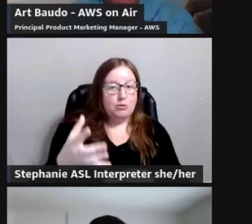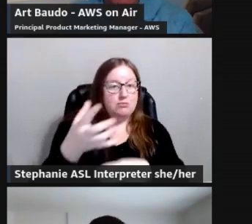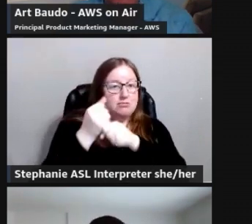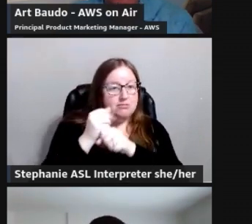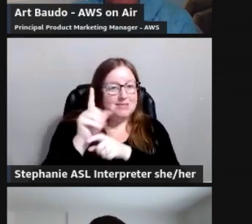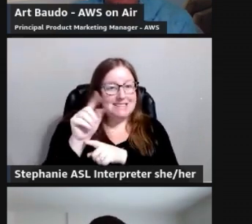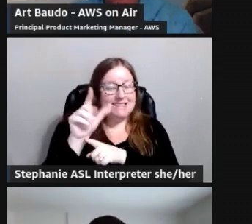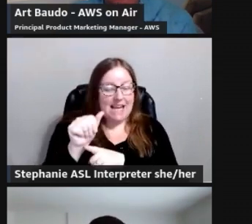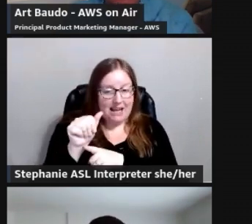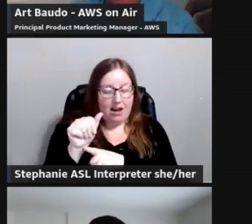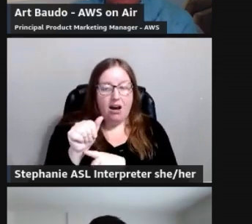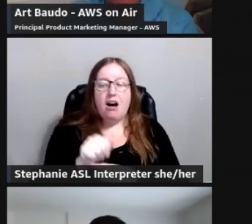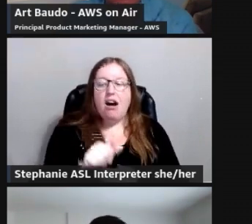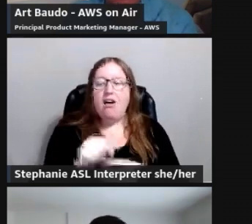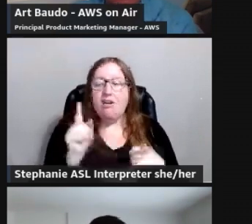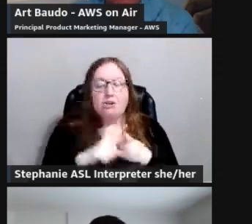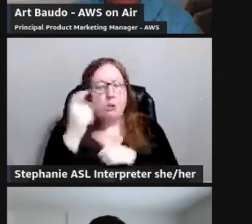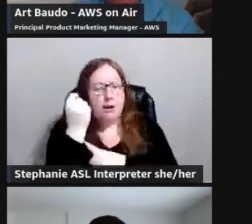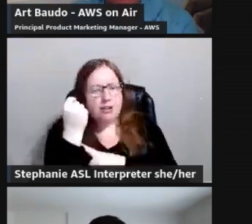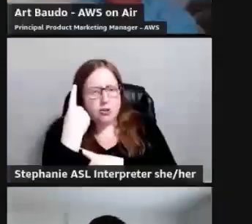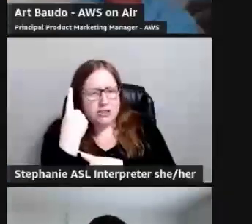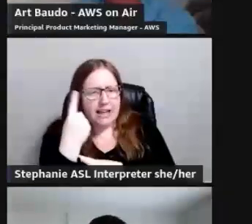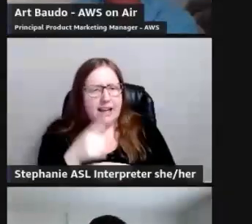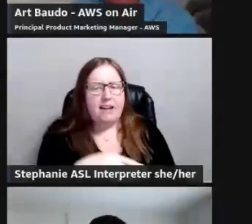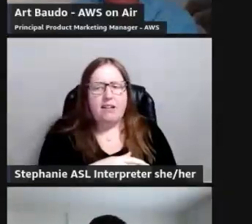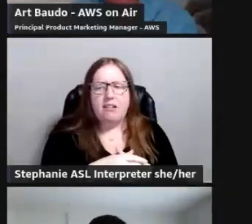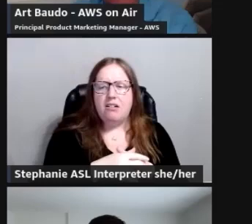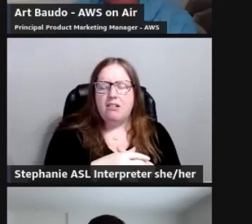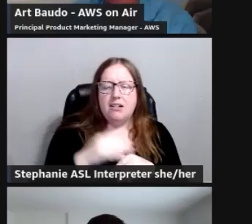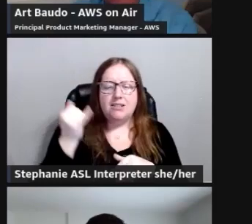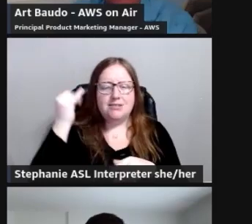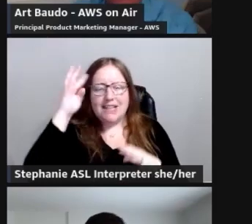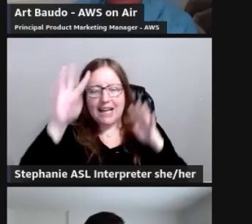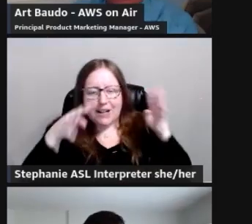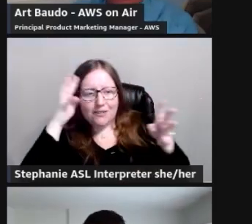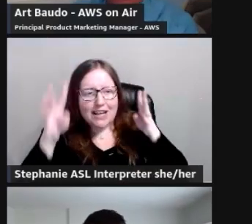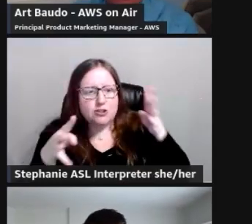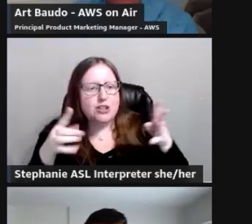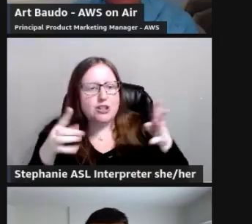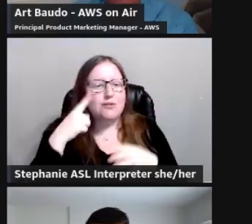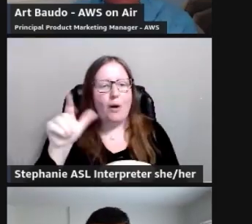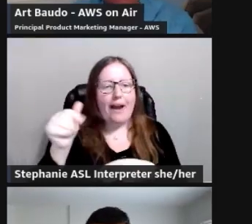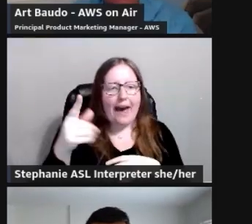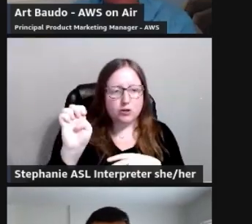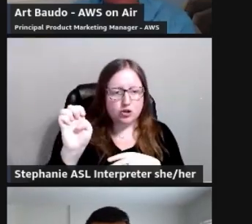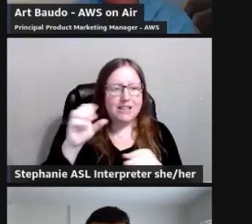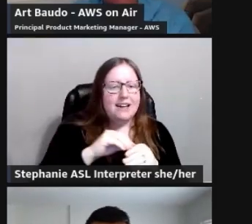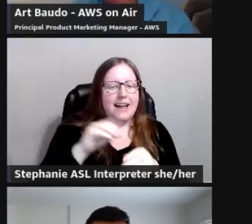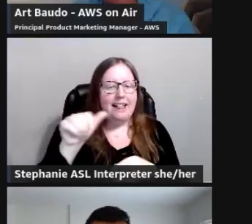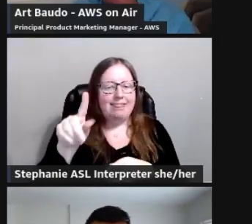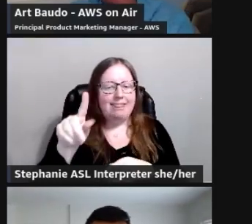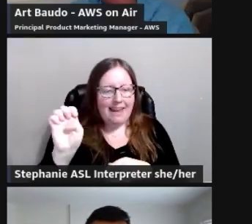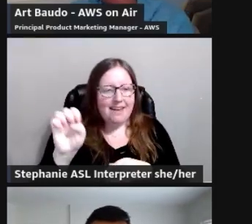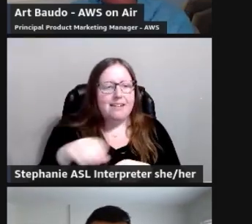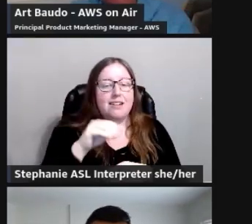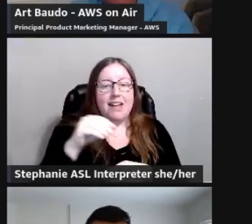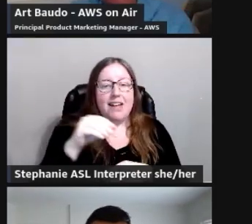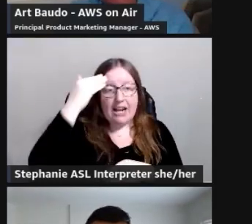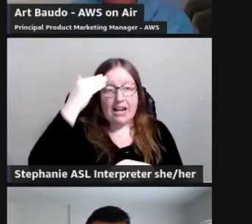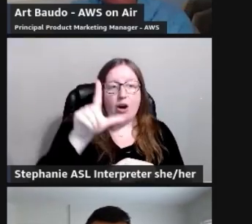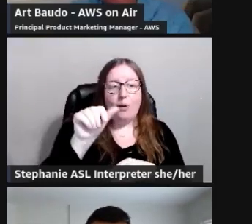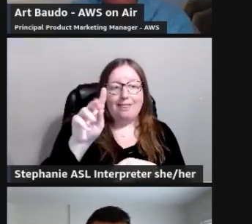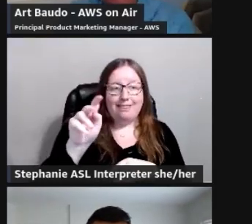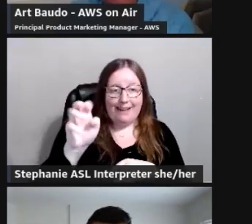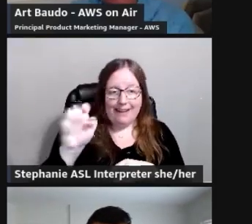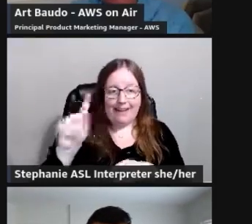data to understand, if there was invasive species of algae in a lake. And actually, I know Lake Tahoe, there's a